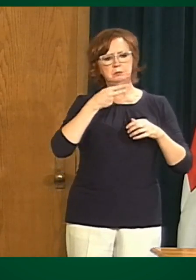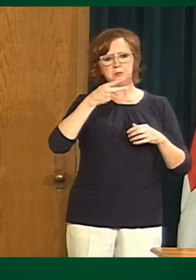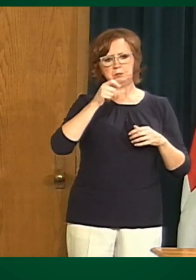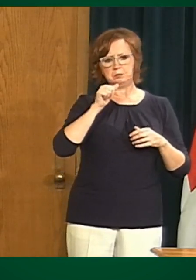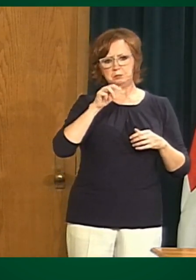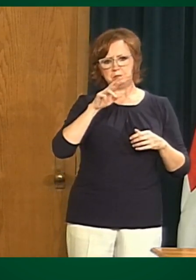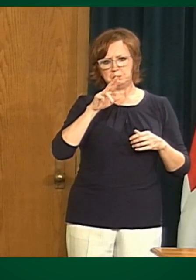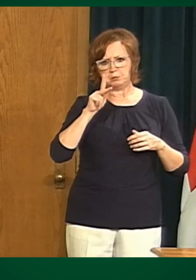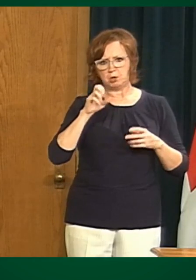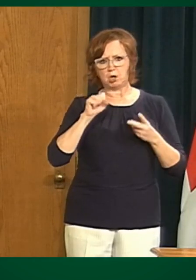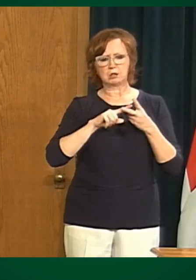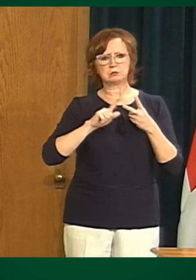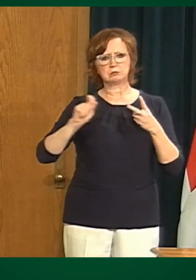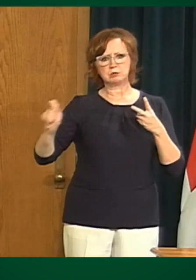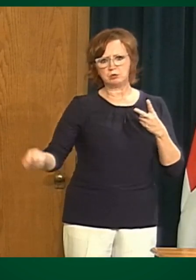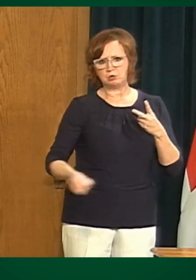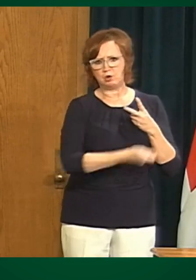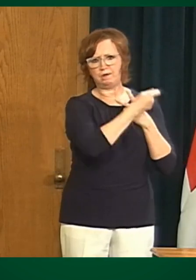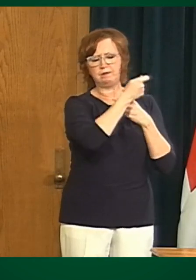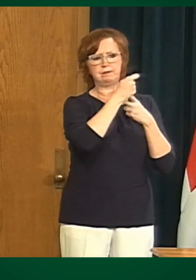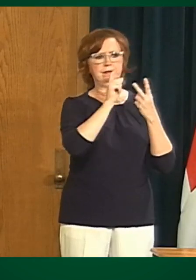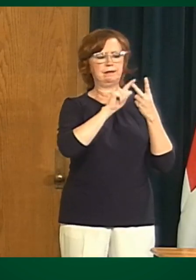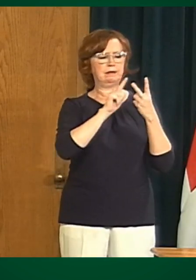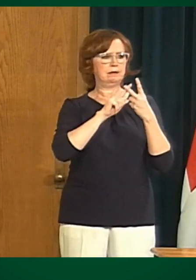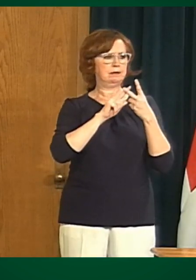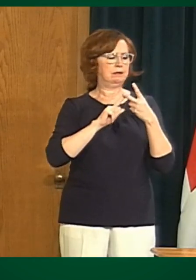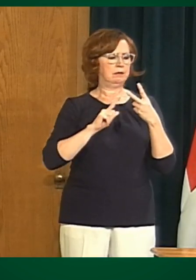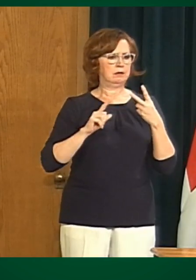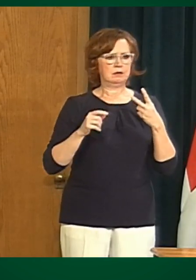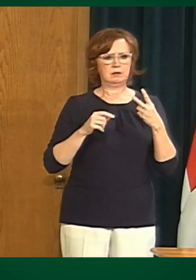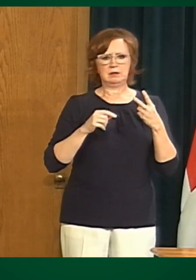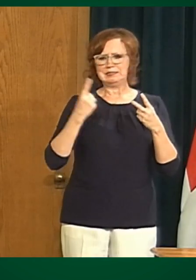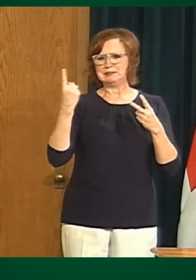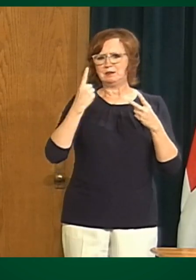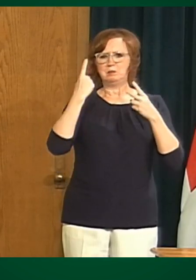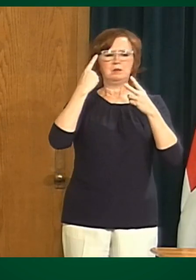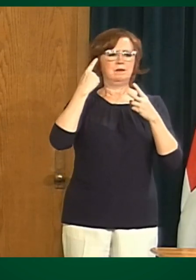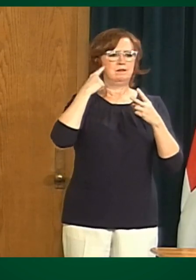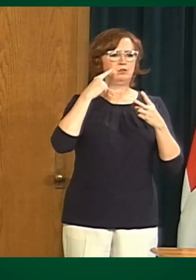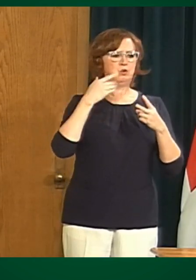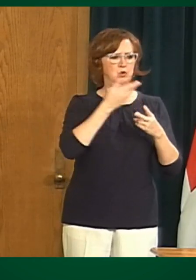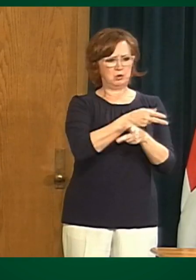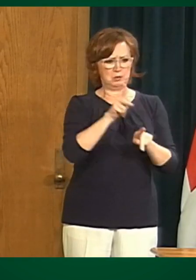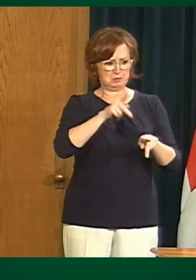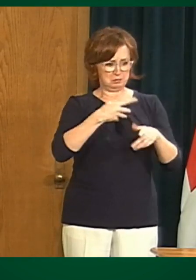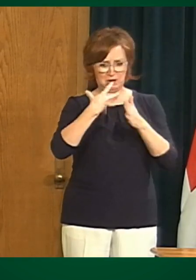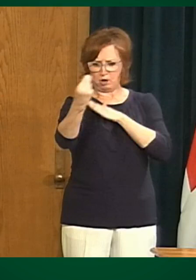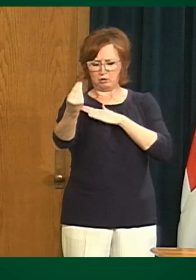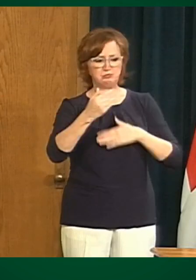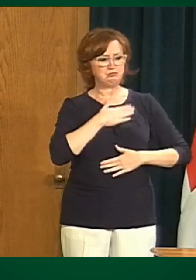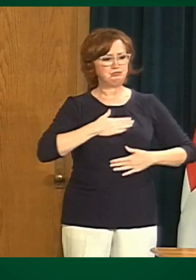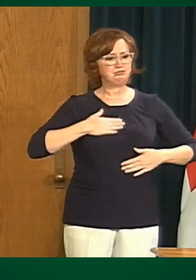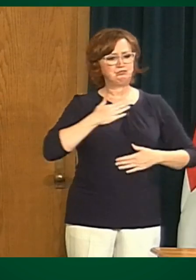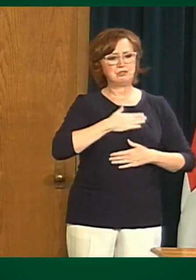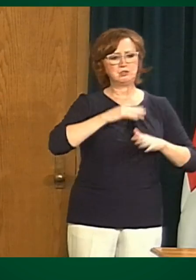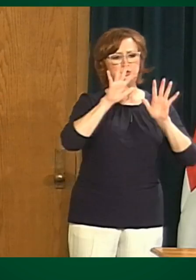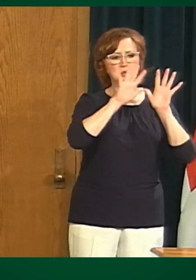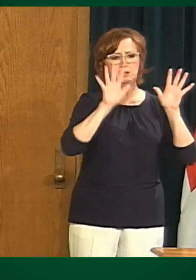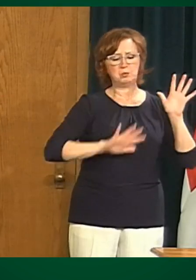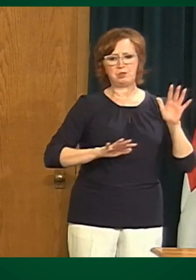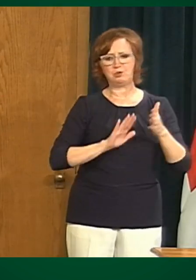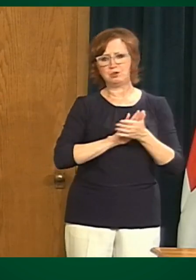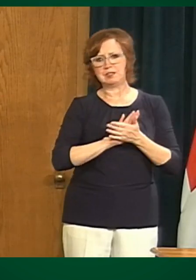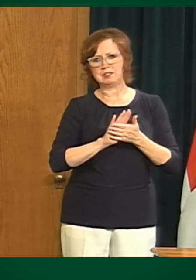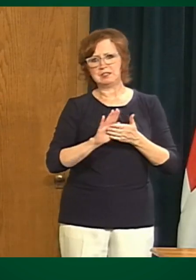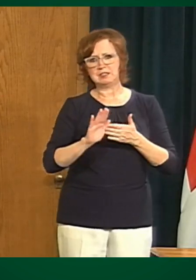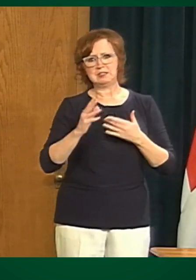some of the golf courses, whether it be just providing some access for people to get outside and enjoy the weather that we're